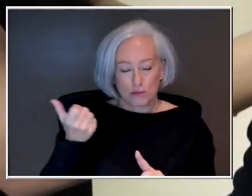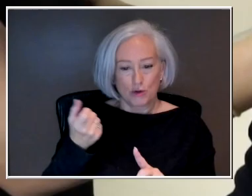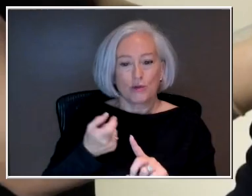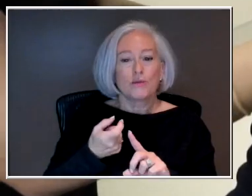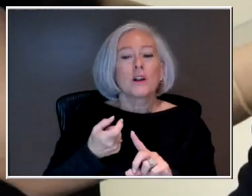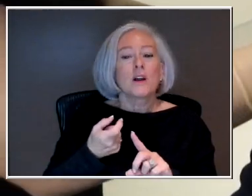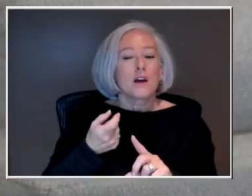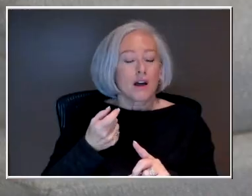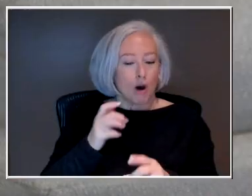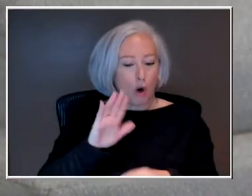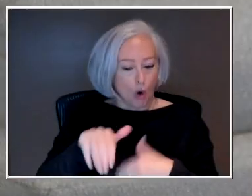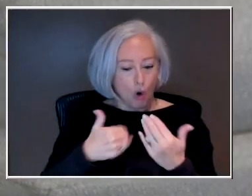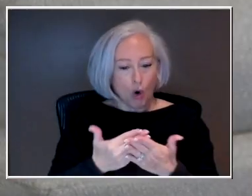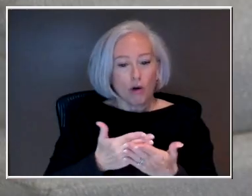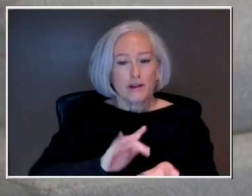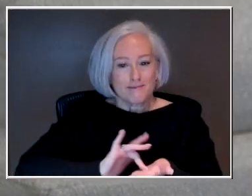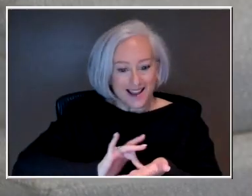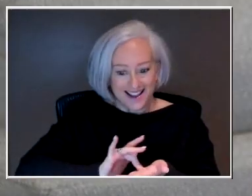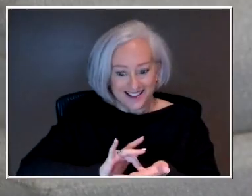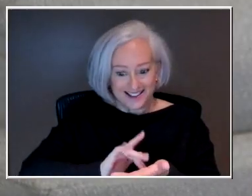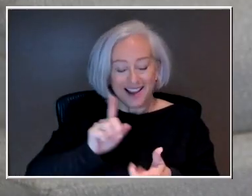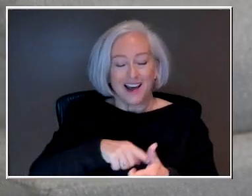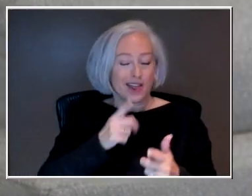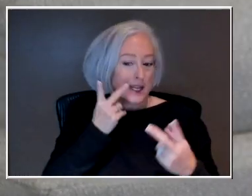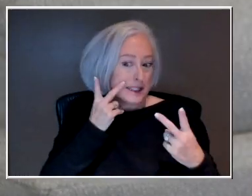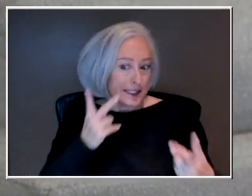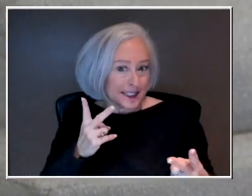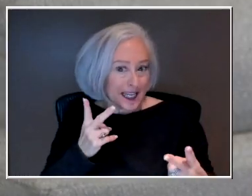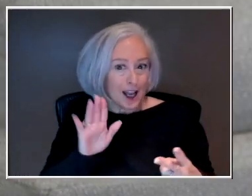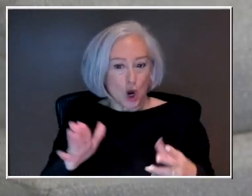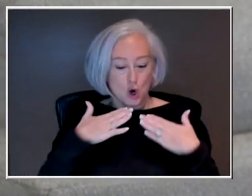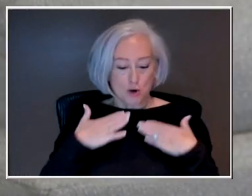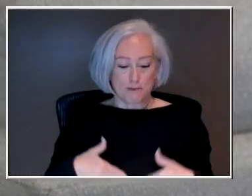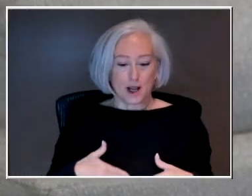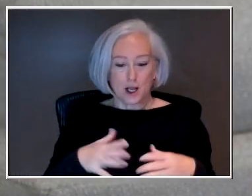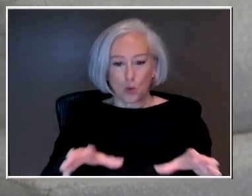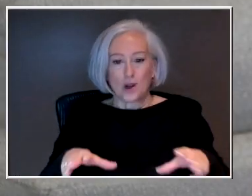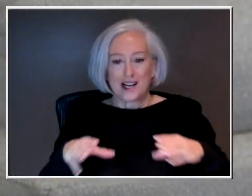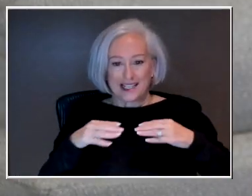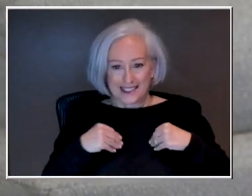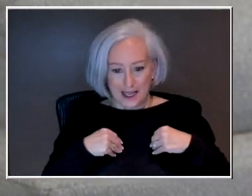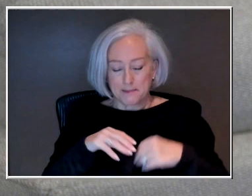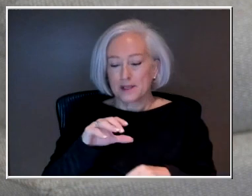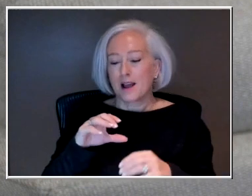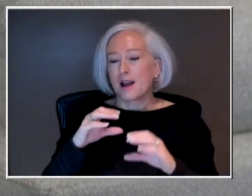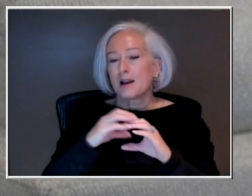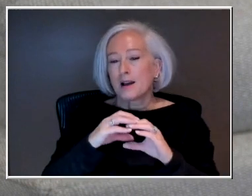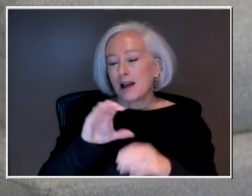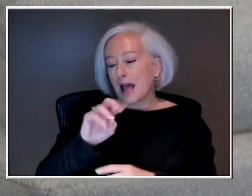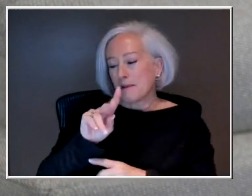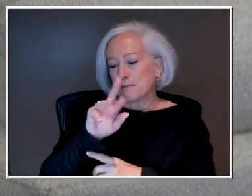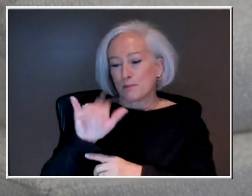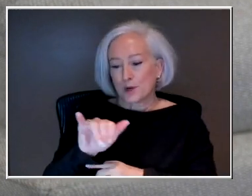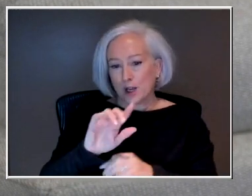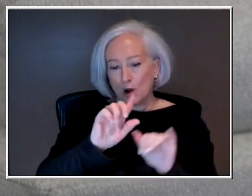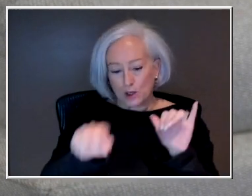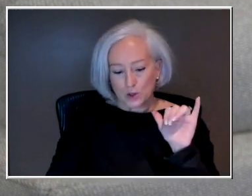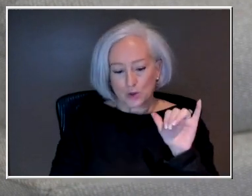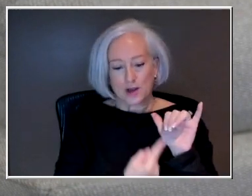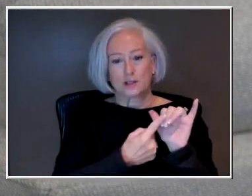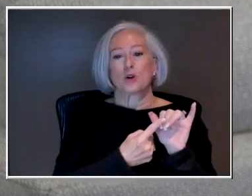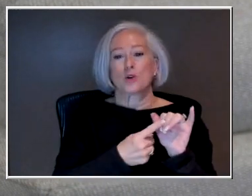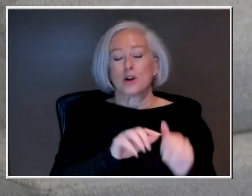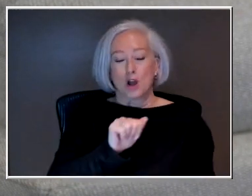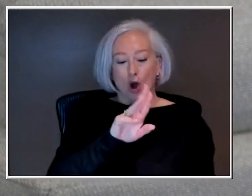embryo transfer. And then we did the embryo transfer August 18th of 2022 and found out we were pregnant on